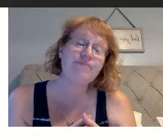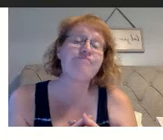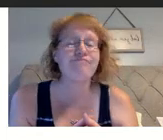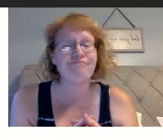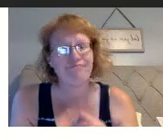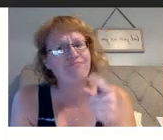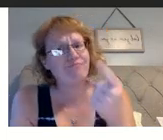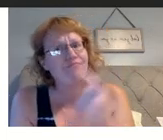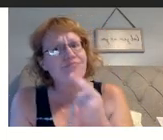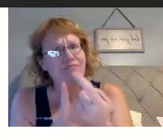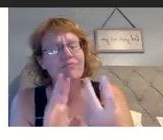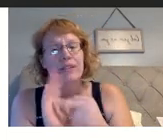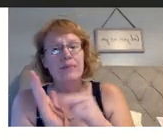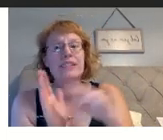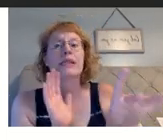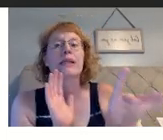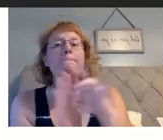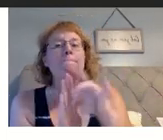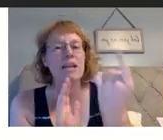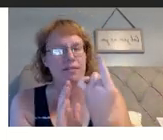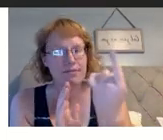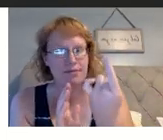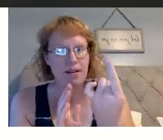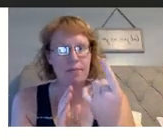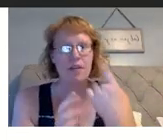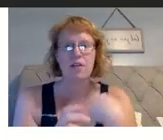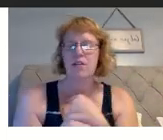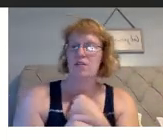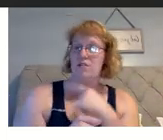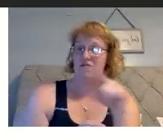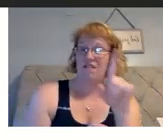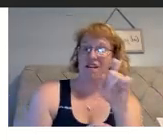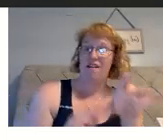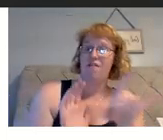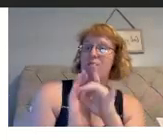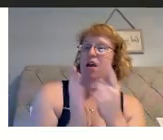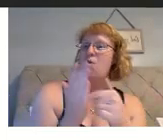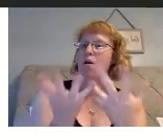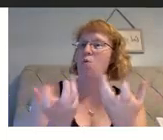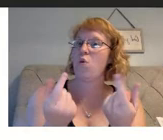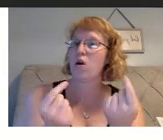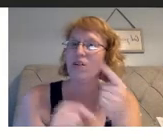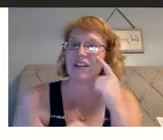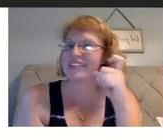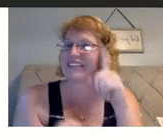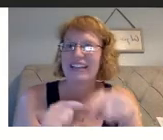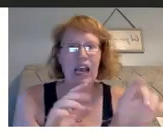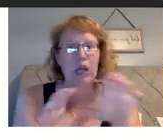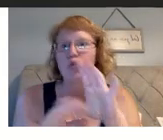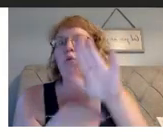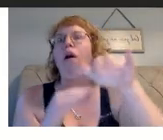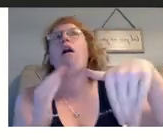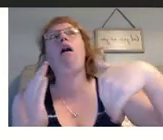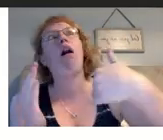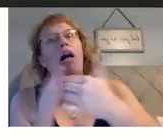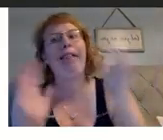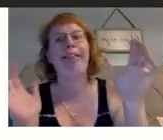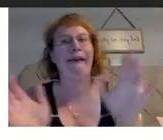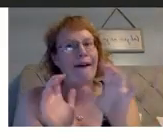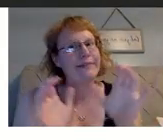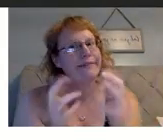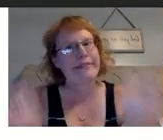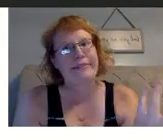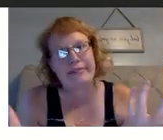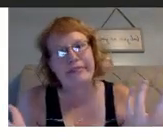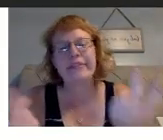Yes, you're right. It means to pick something, right? So they have to pick what they want to do because they can't do it all. Okay, so